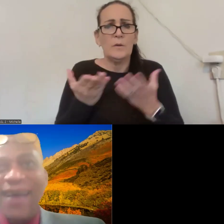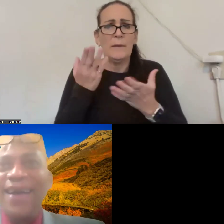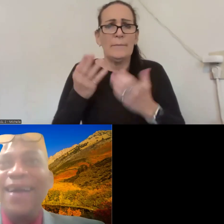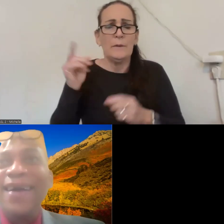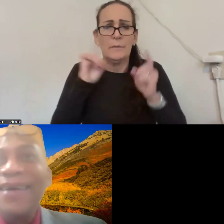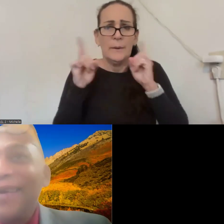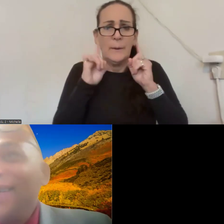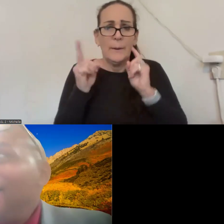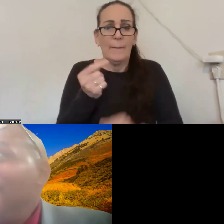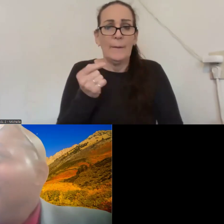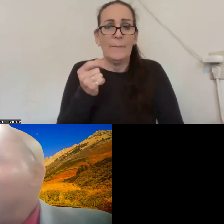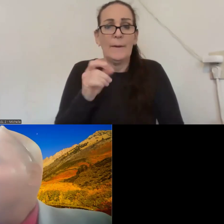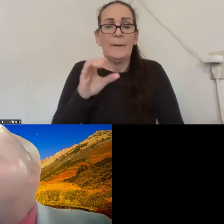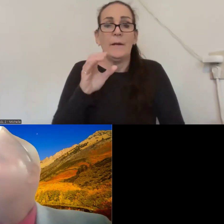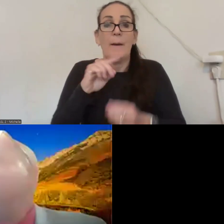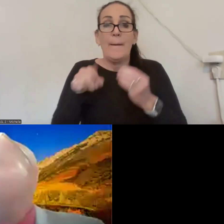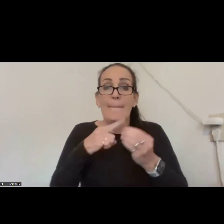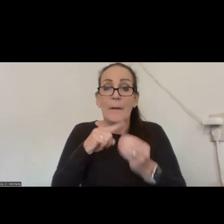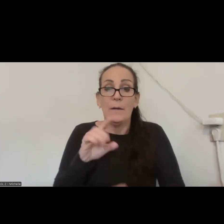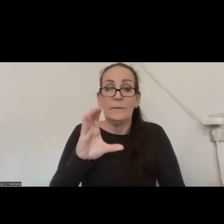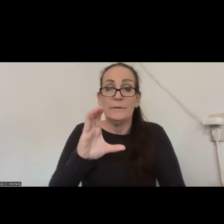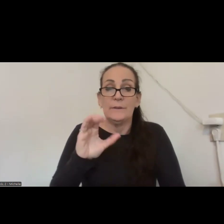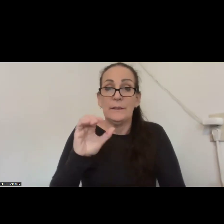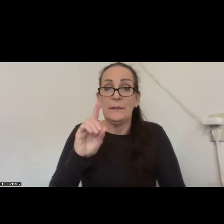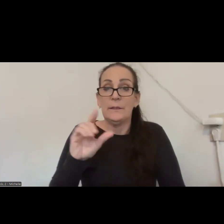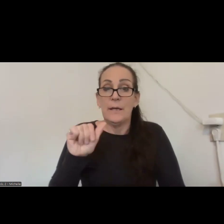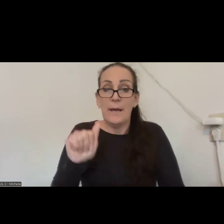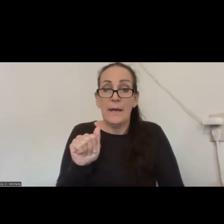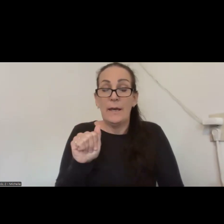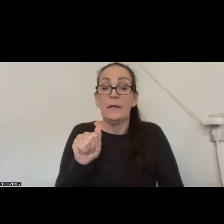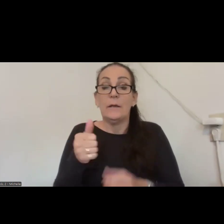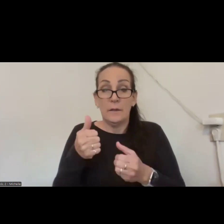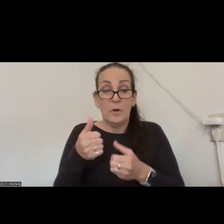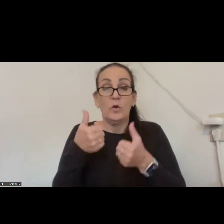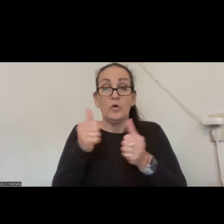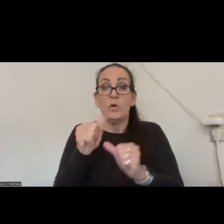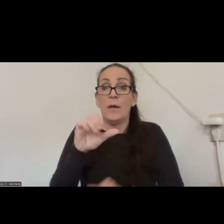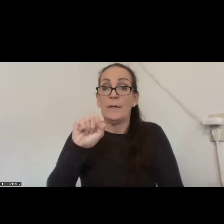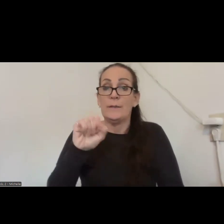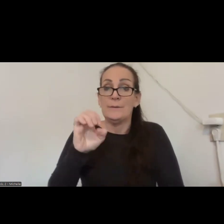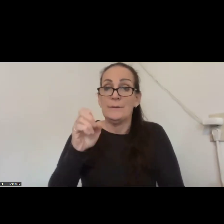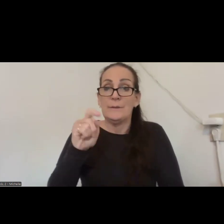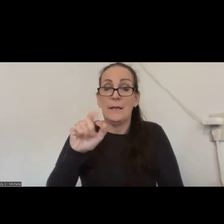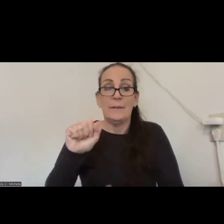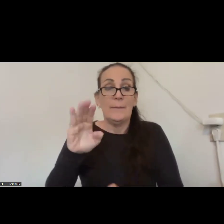about CDA's work to implement Senate Bill 1249. This is part of our California 2030